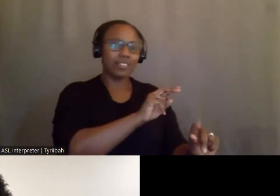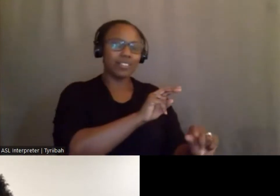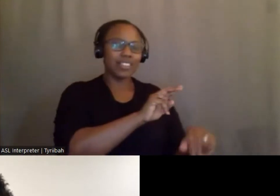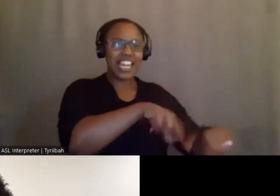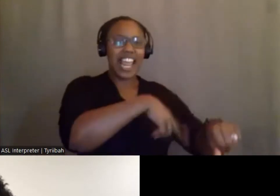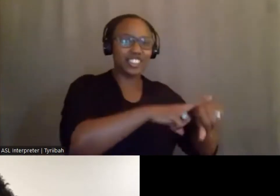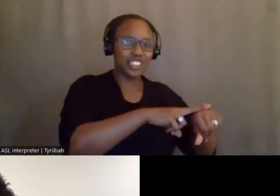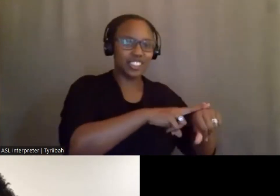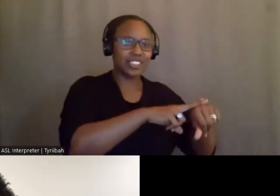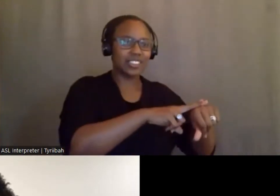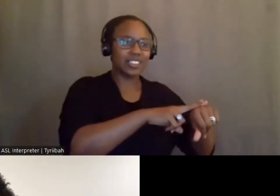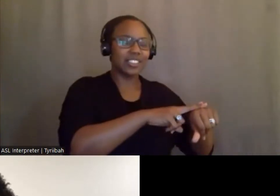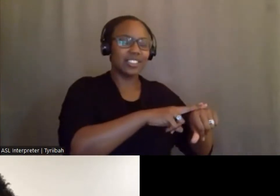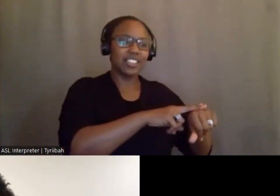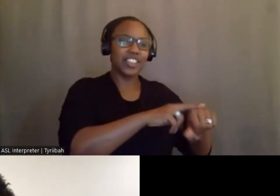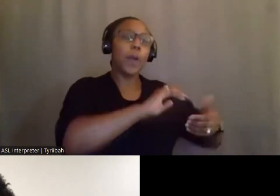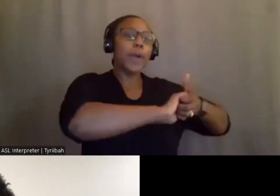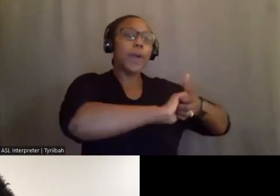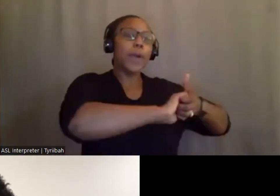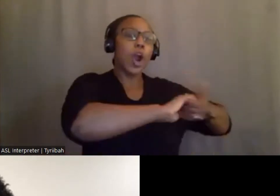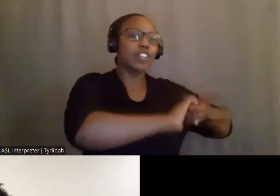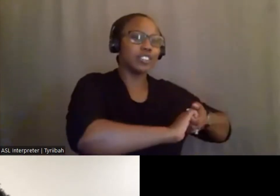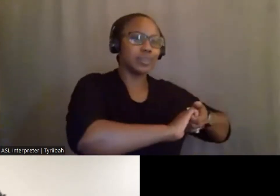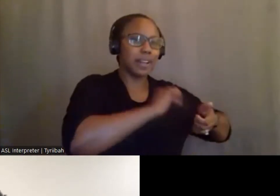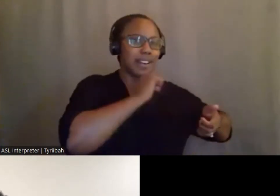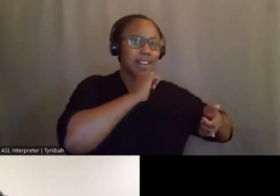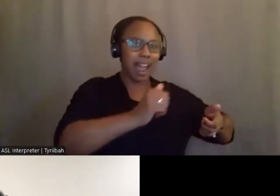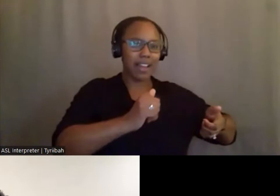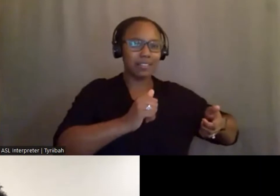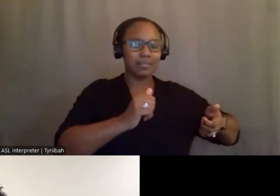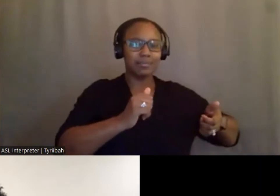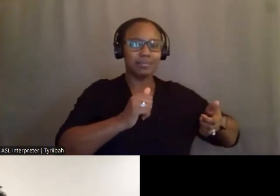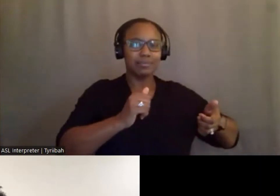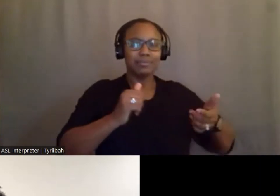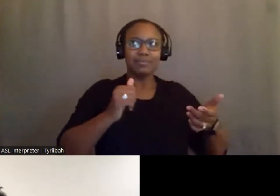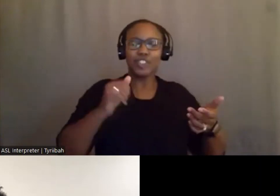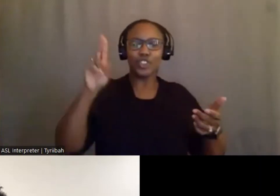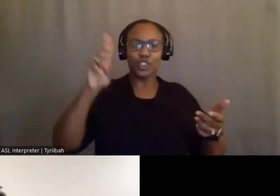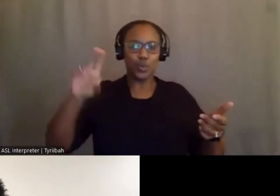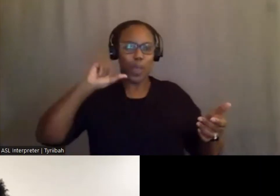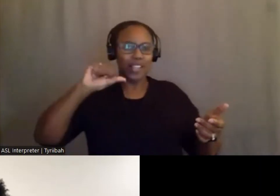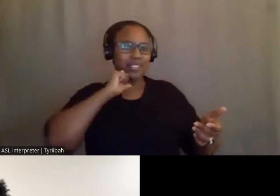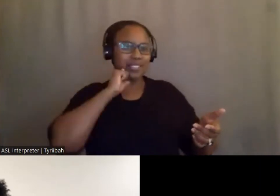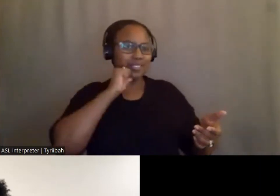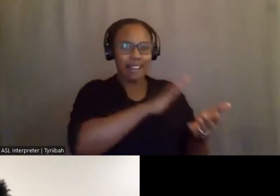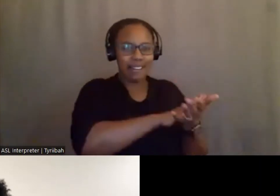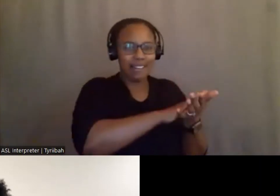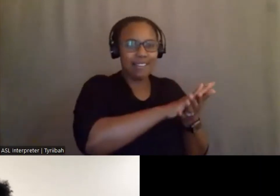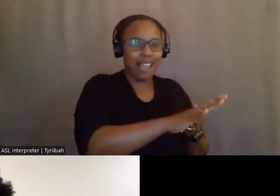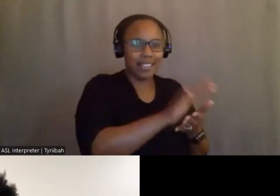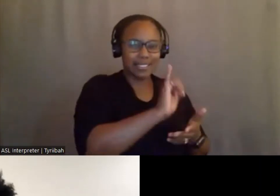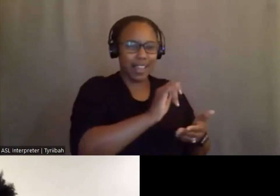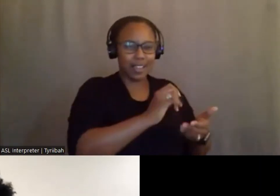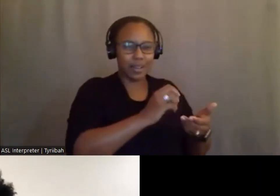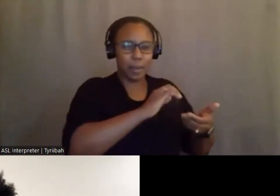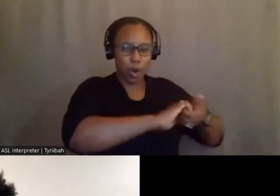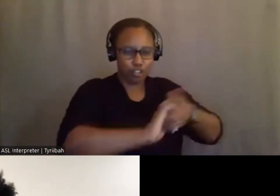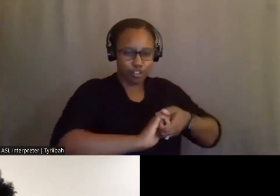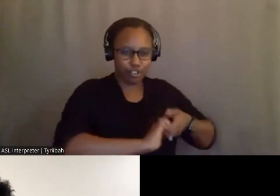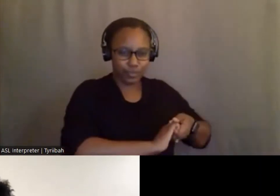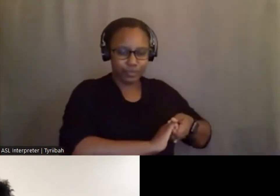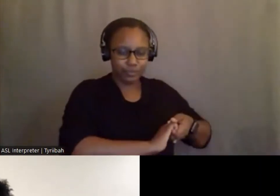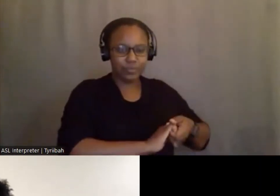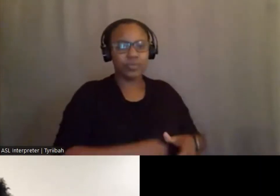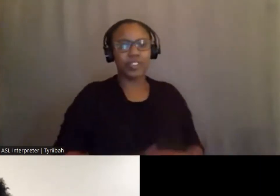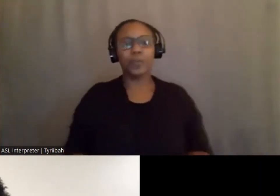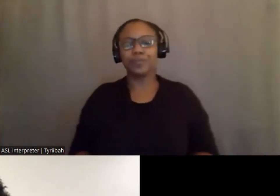United States. And so when we look at sources after the Civil War, it's more of just kind of anger at the United States,